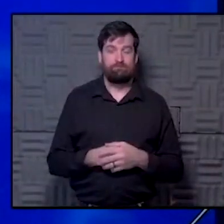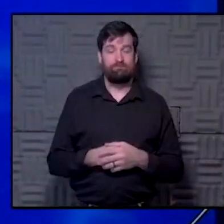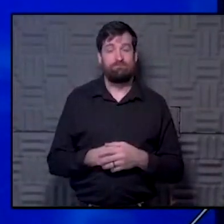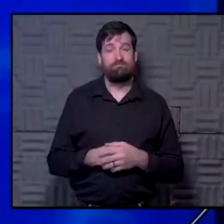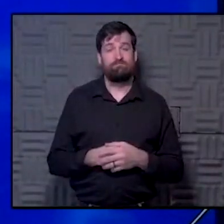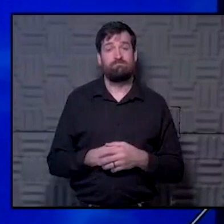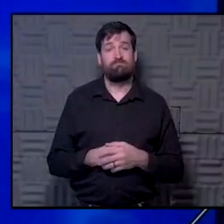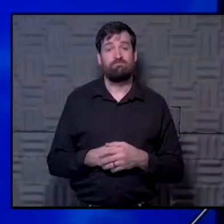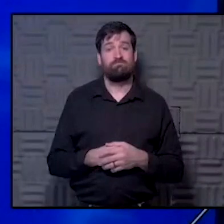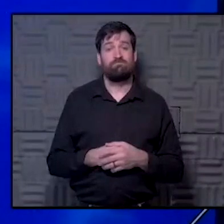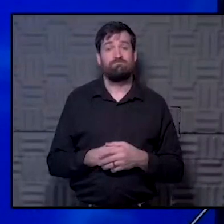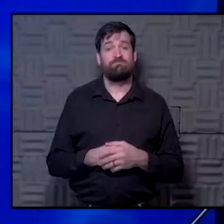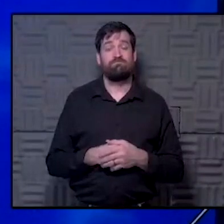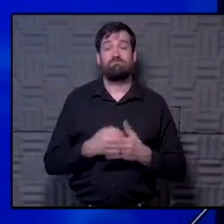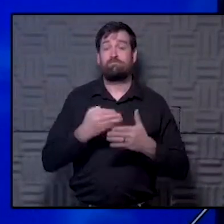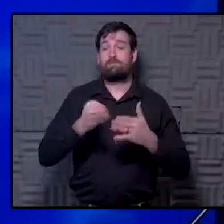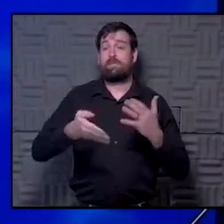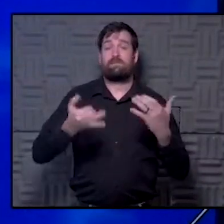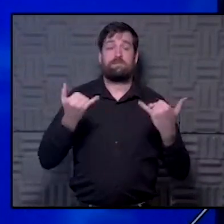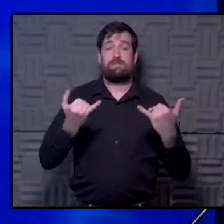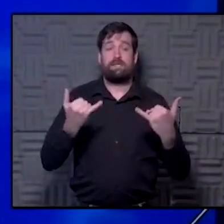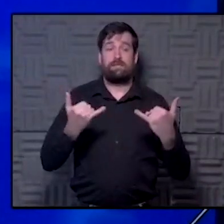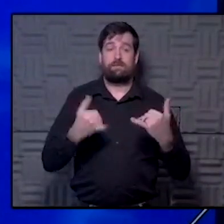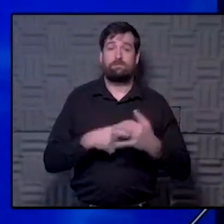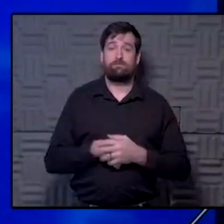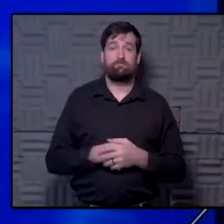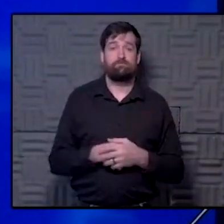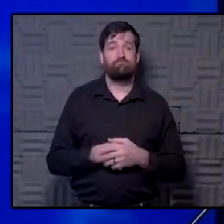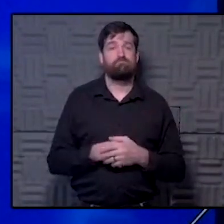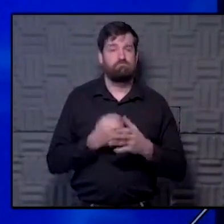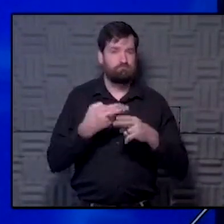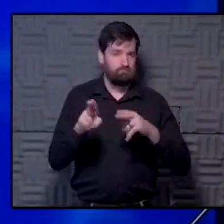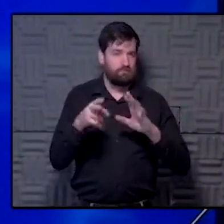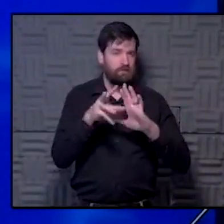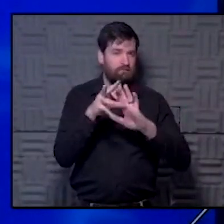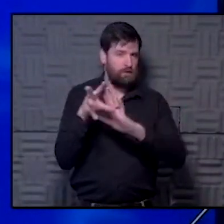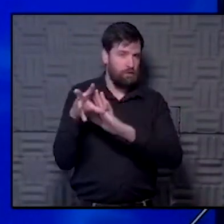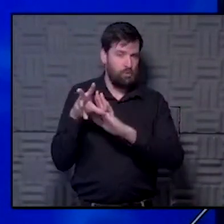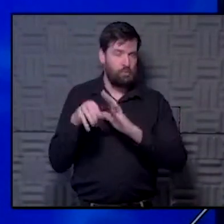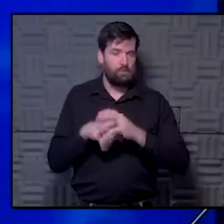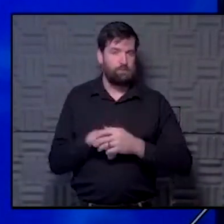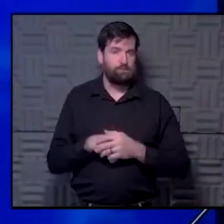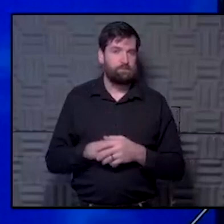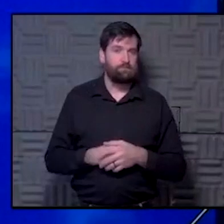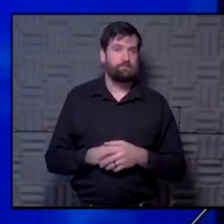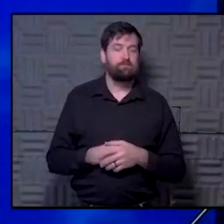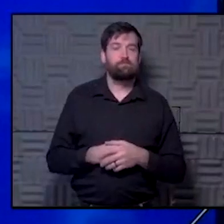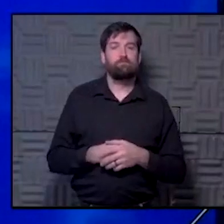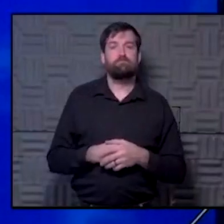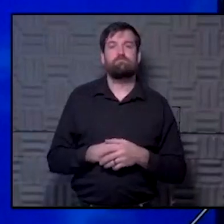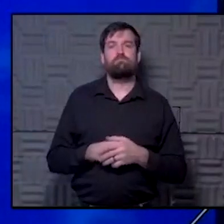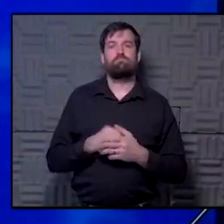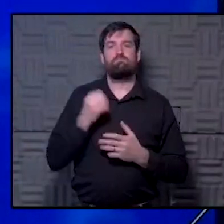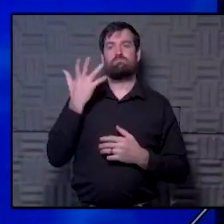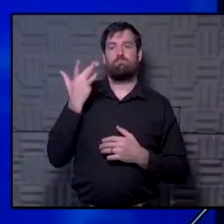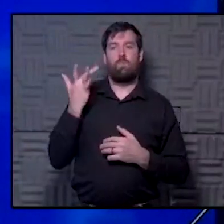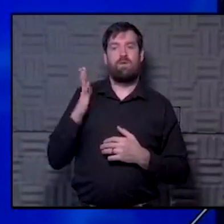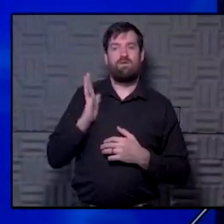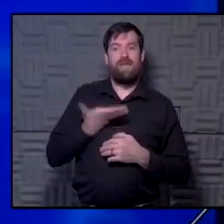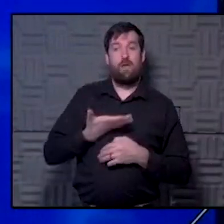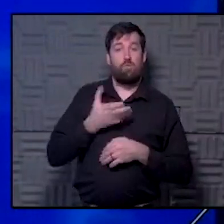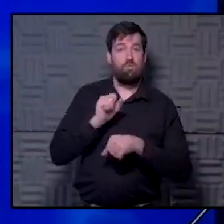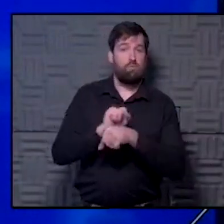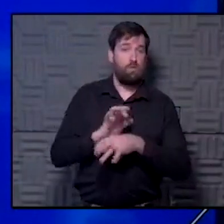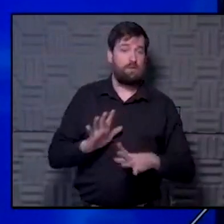we will end today with a little bit of a video pack about why our